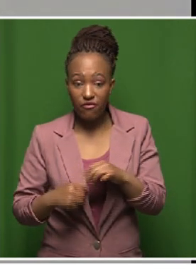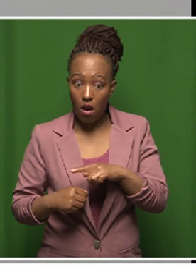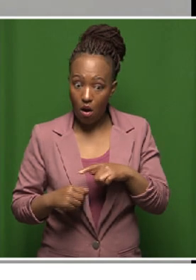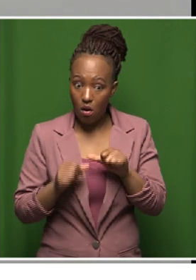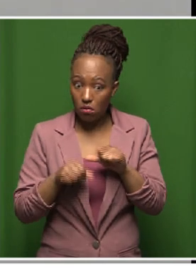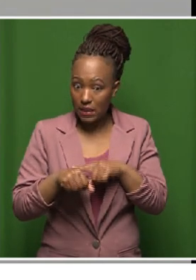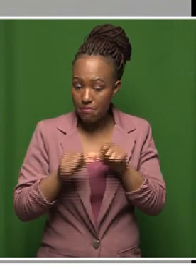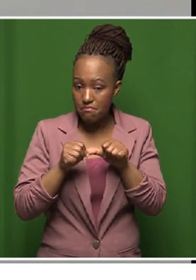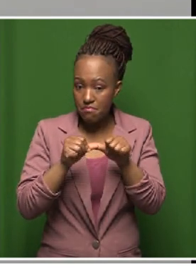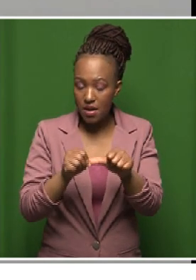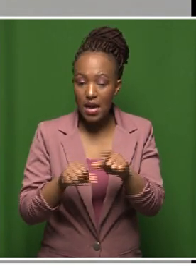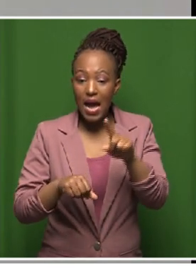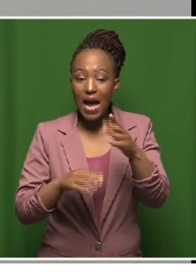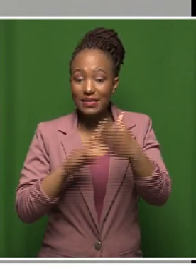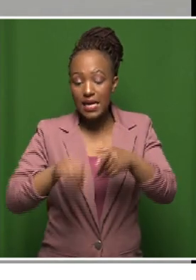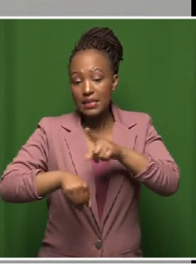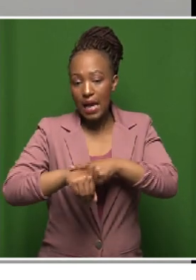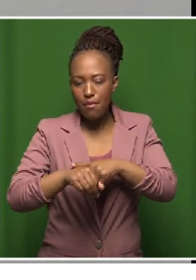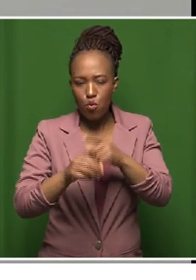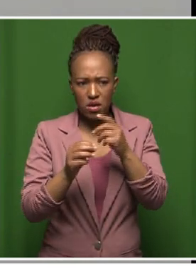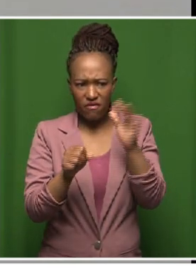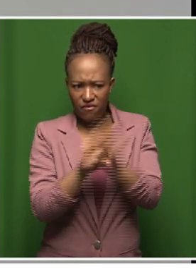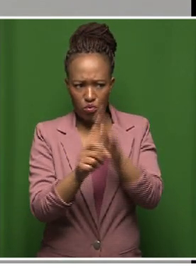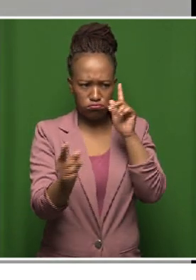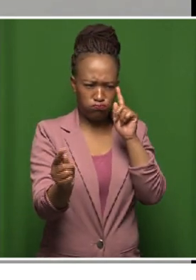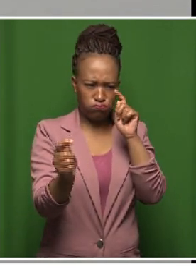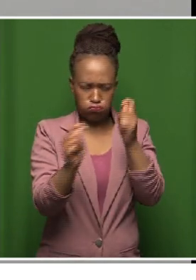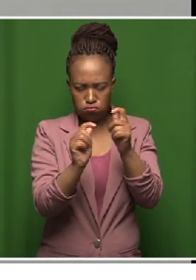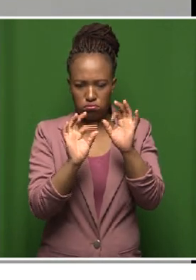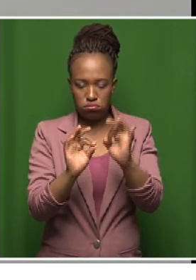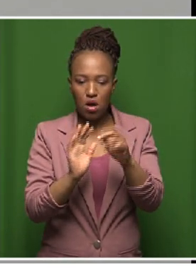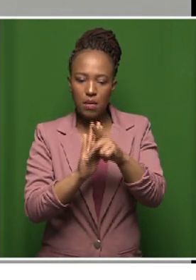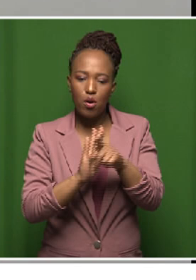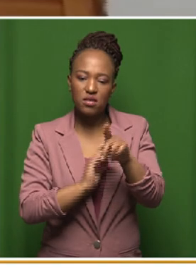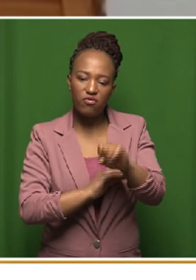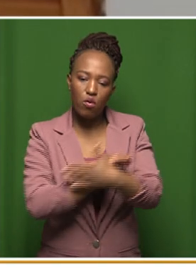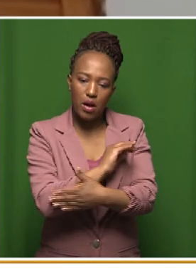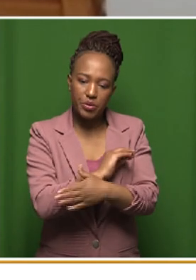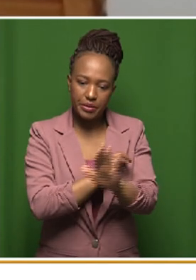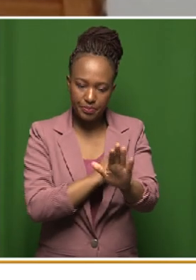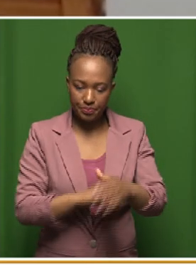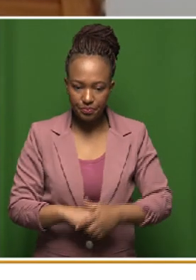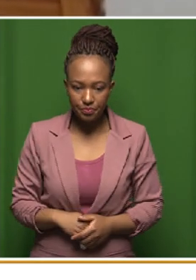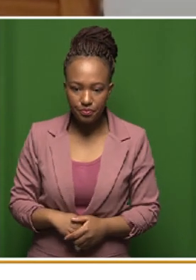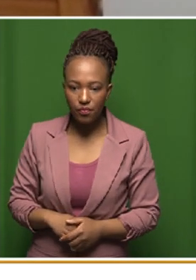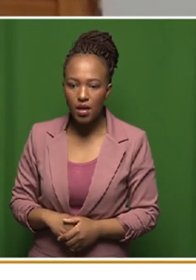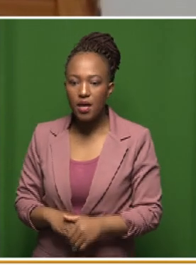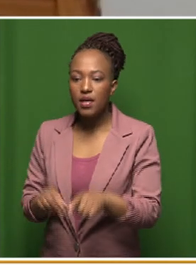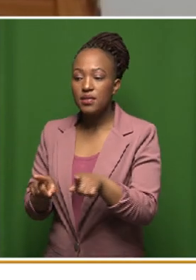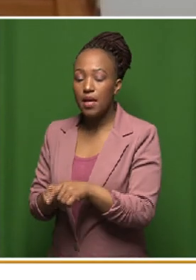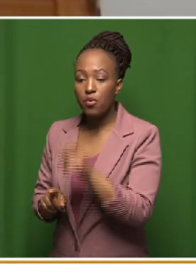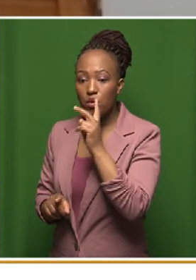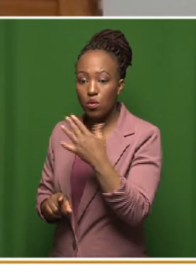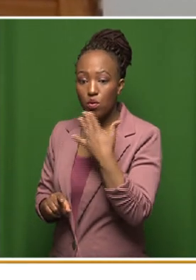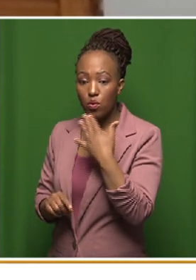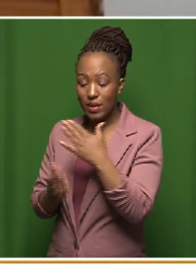time until we make some drastic changes as far as policies are concerned in the country. And you know, the reality is when we look at the sectors that